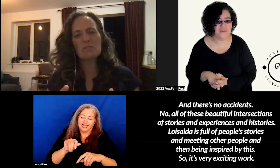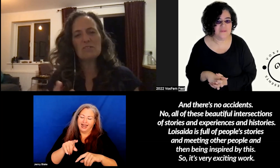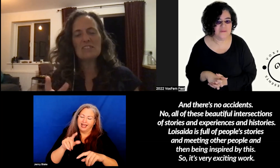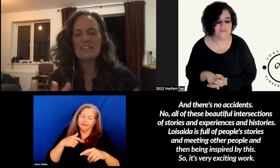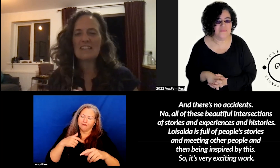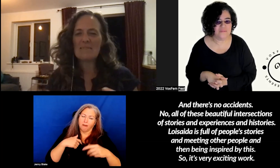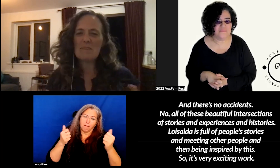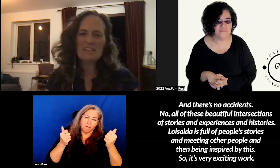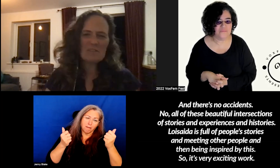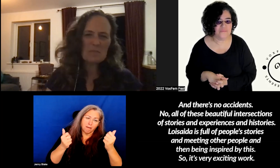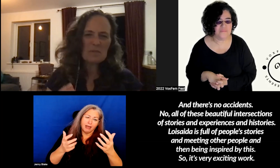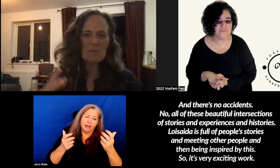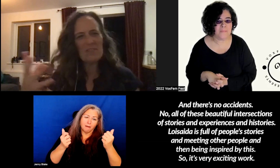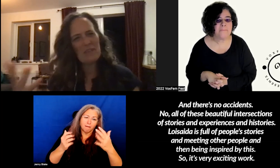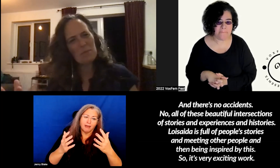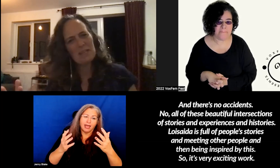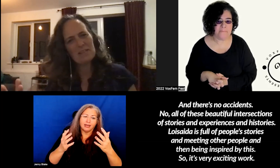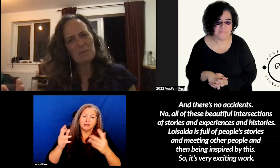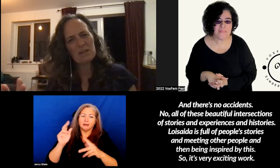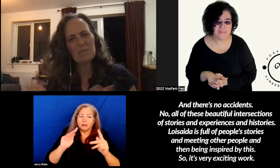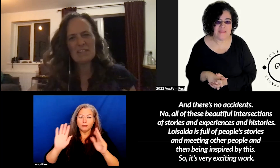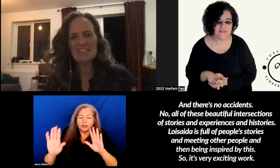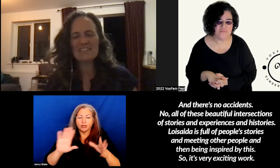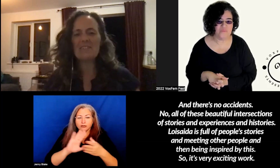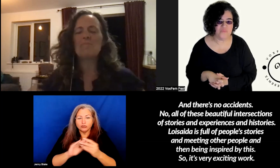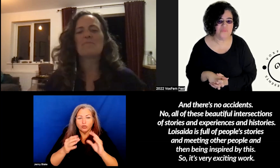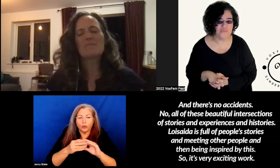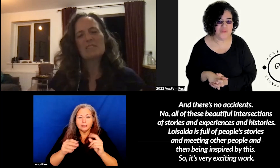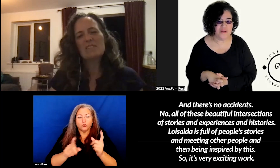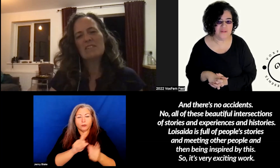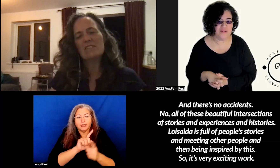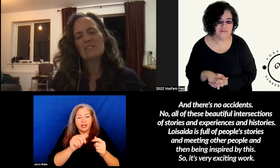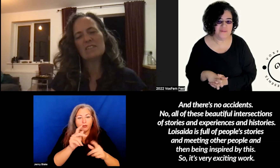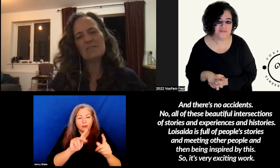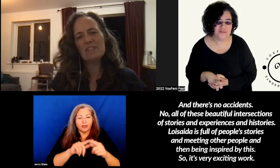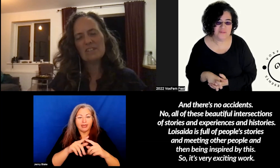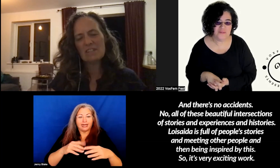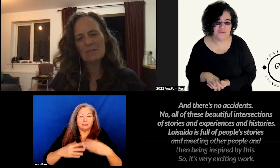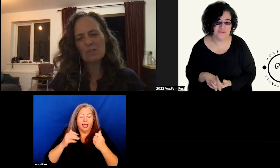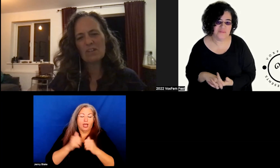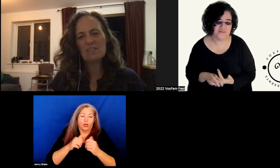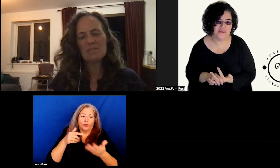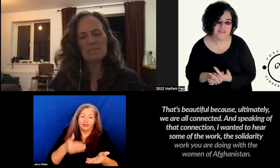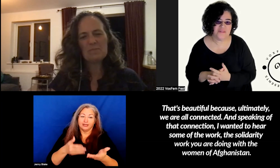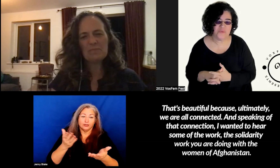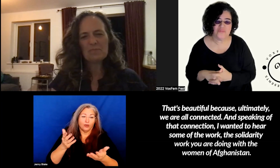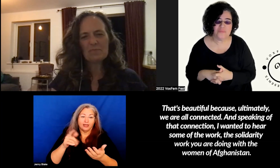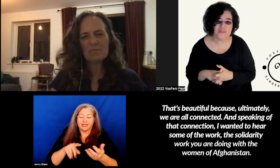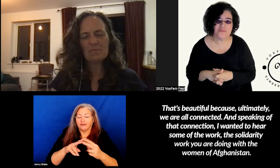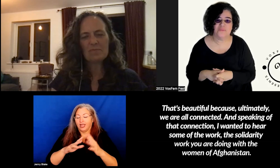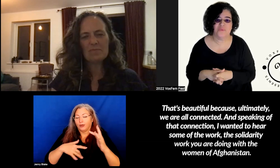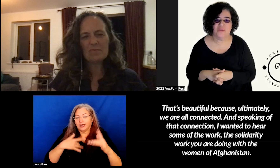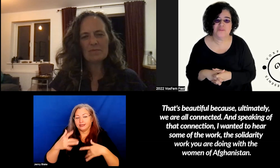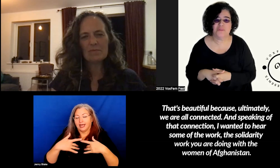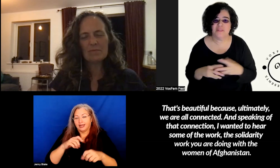people's stories and meeting other people and then being inspired by this. So it's very exciting work. That's beautiful,